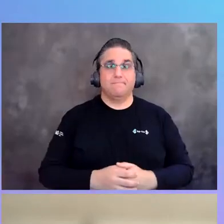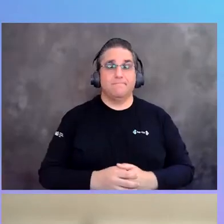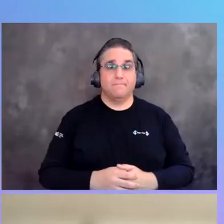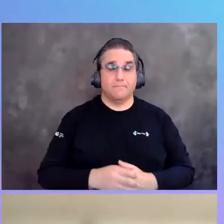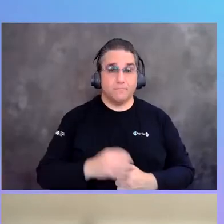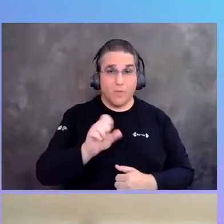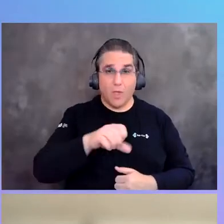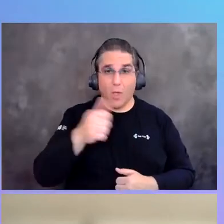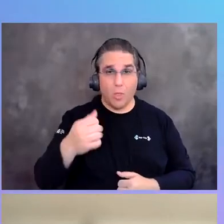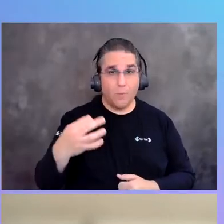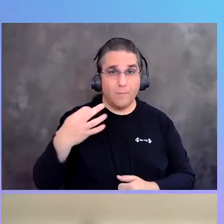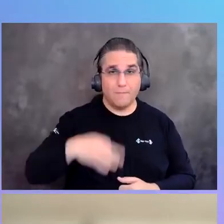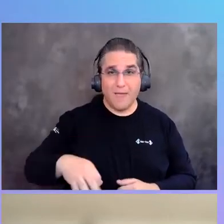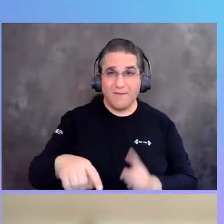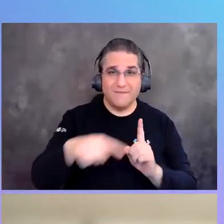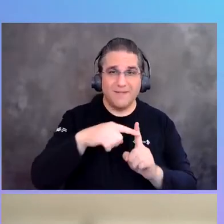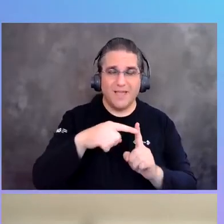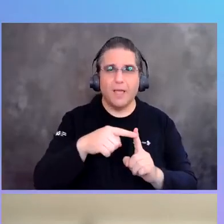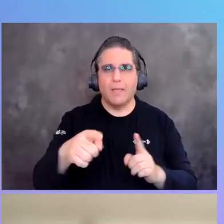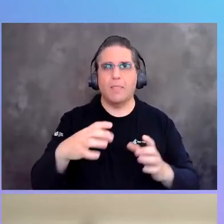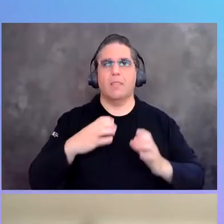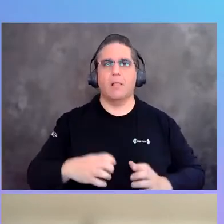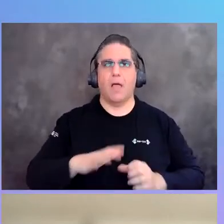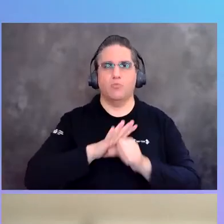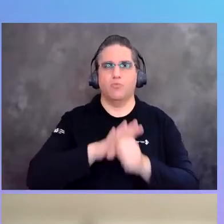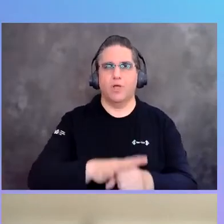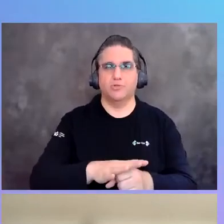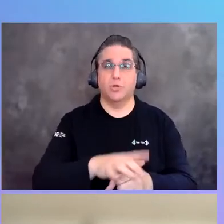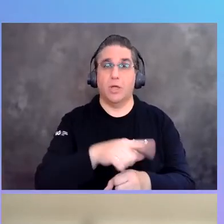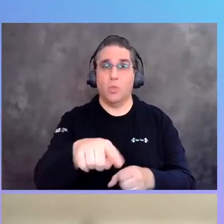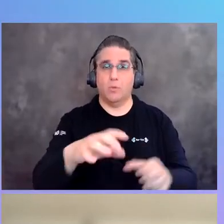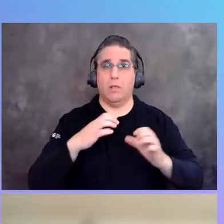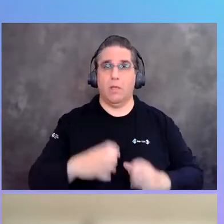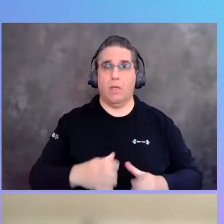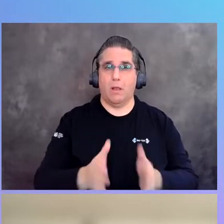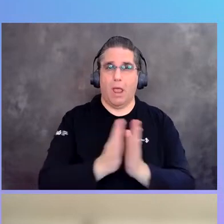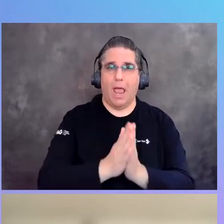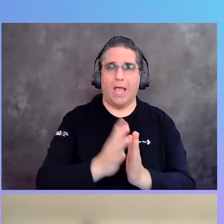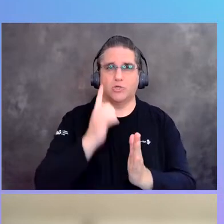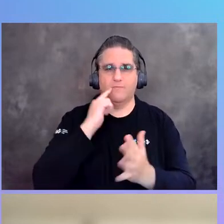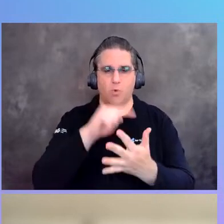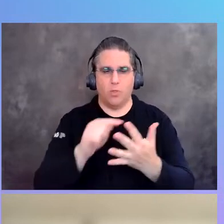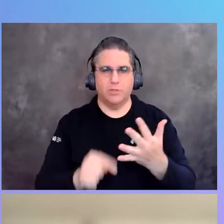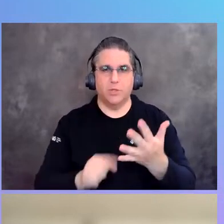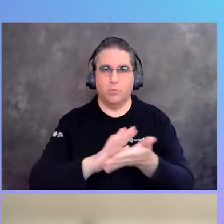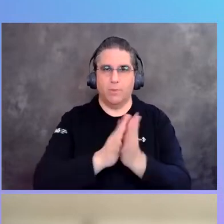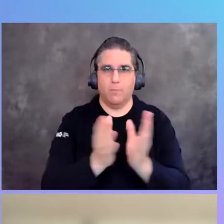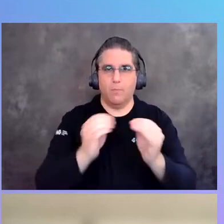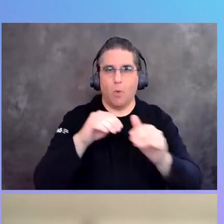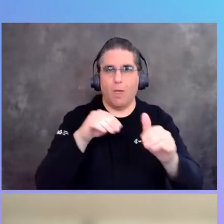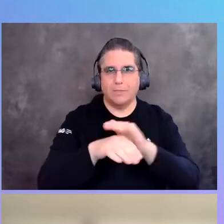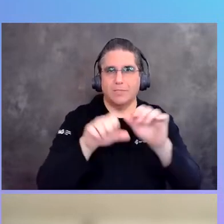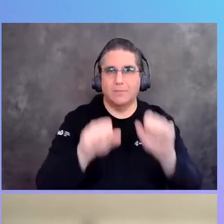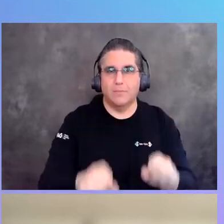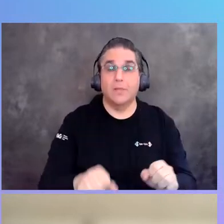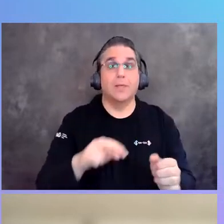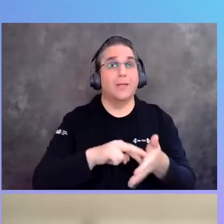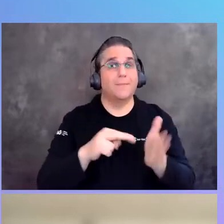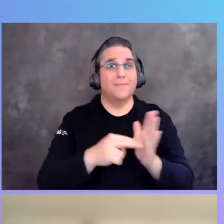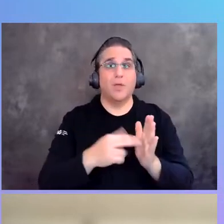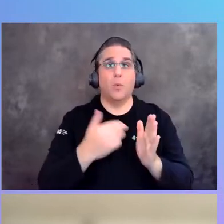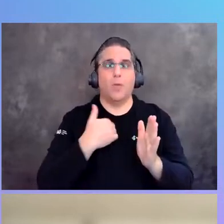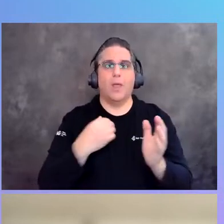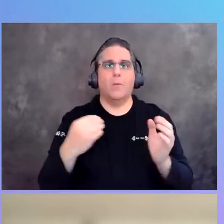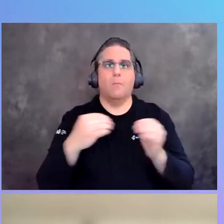was, as I said, the client pressure. We've got these great clients asking us to do good things and be accessible. And because of that, we got this interest from across